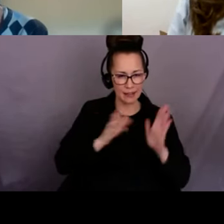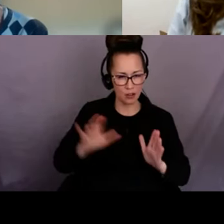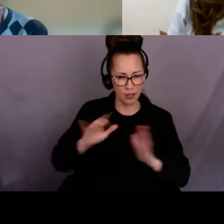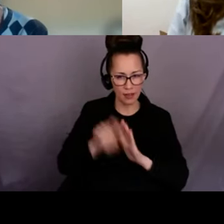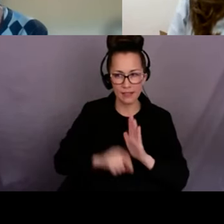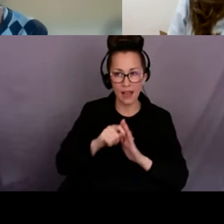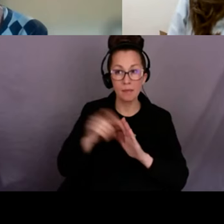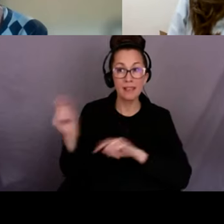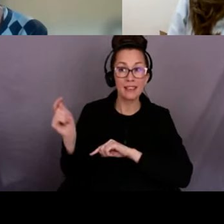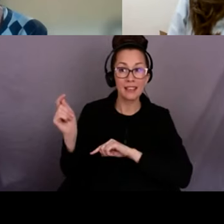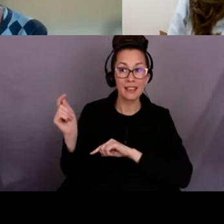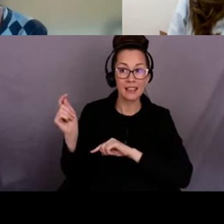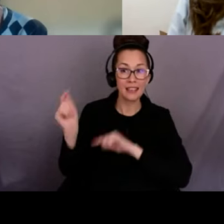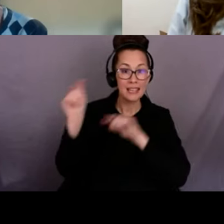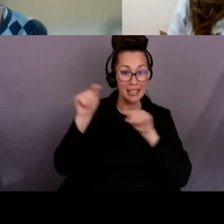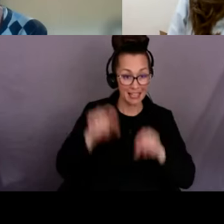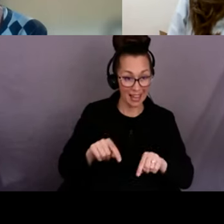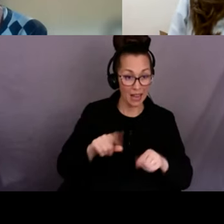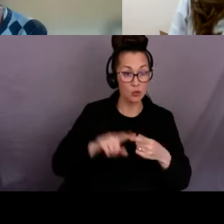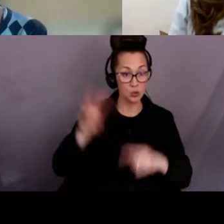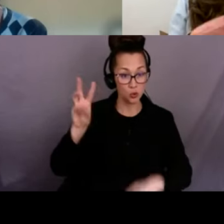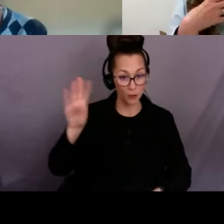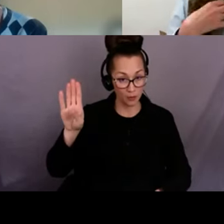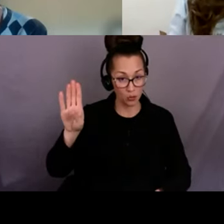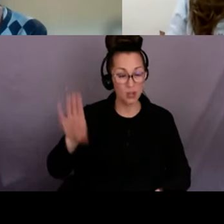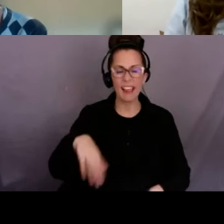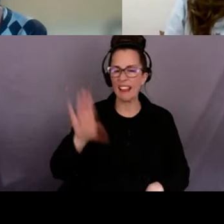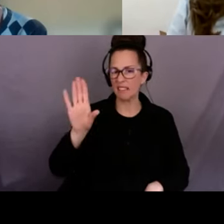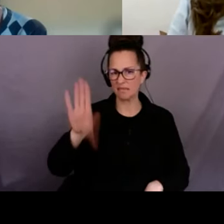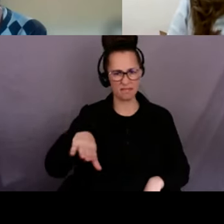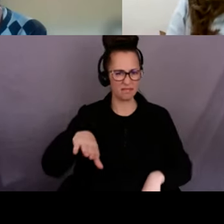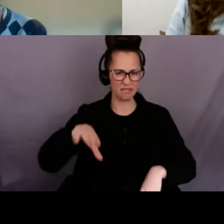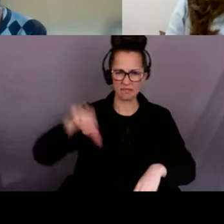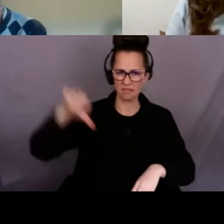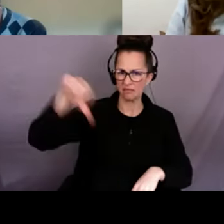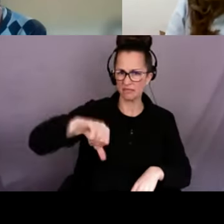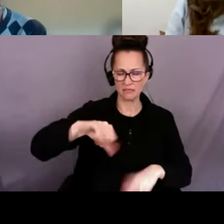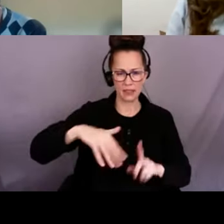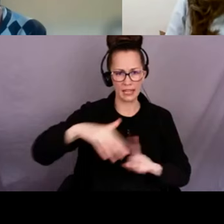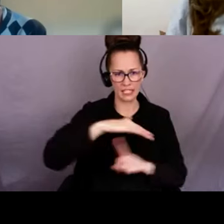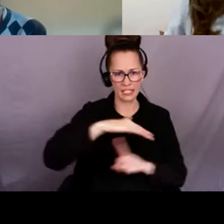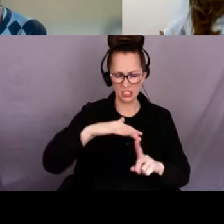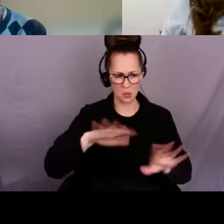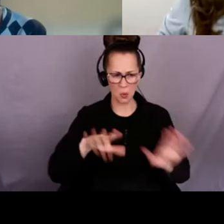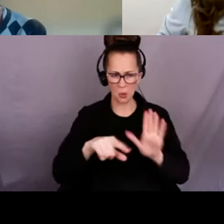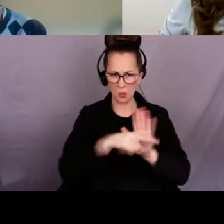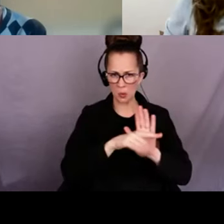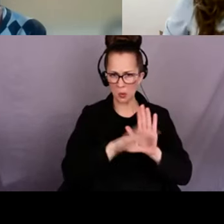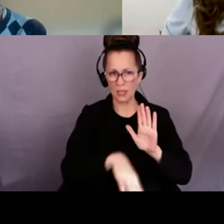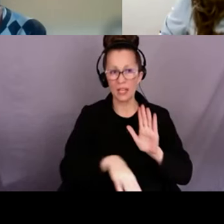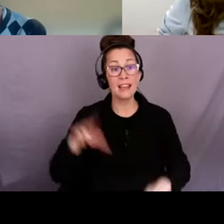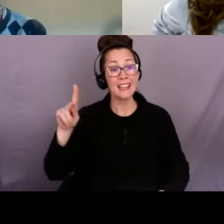to Willowbrook and denounced the conditions. The Kennedy family had an interest in institutions like